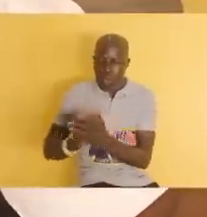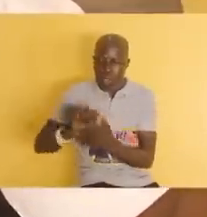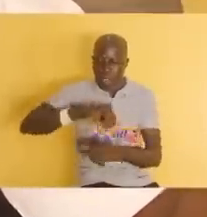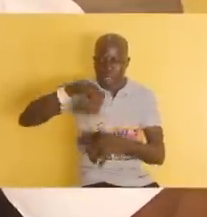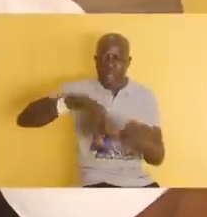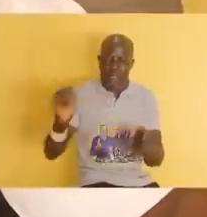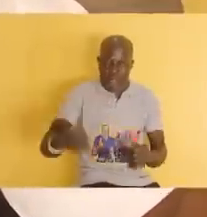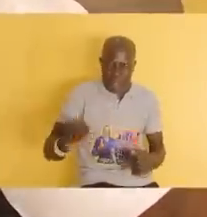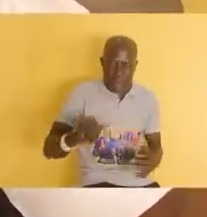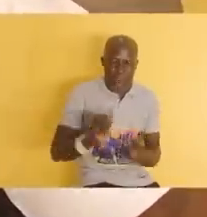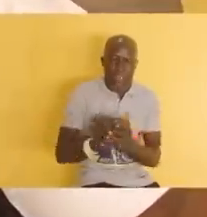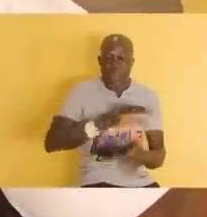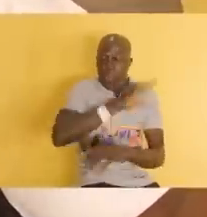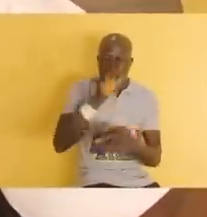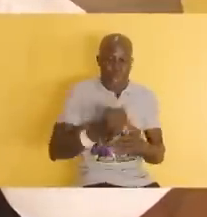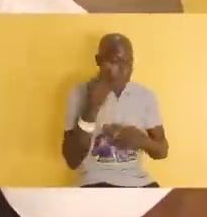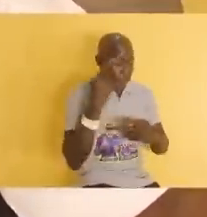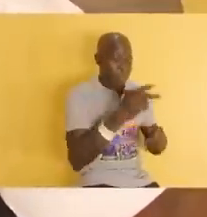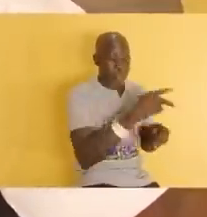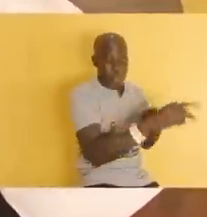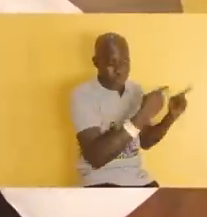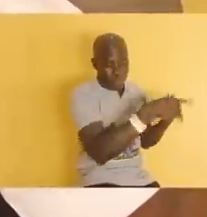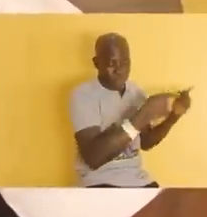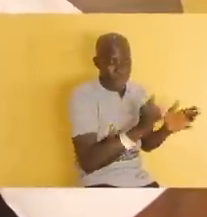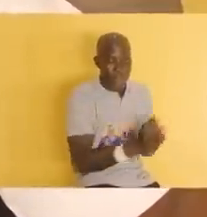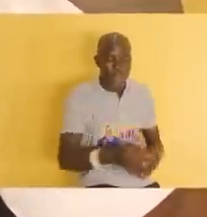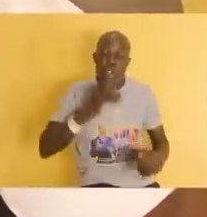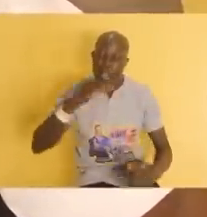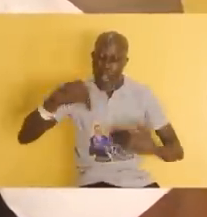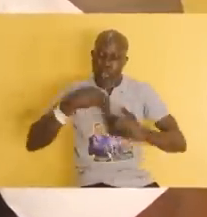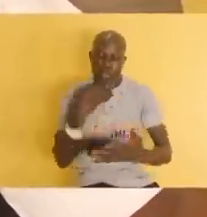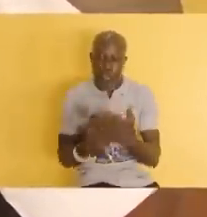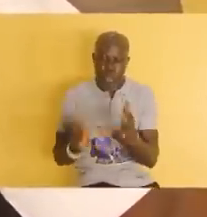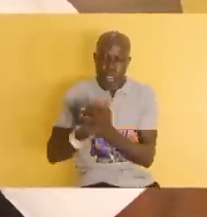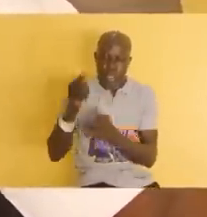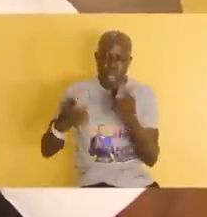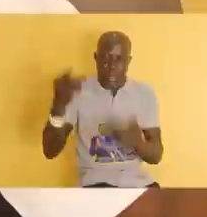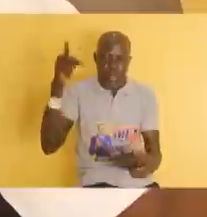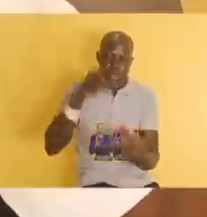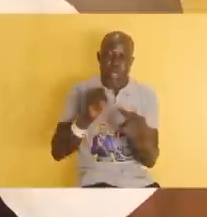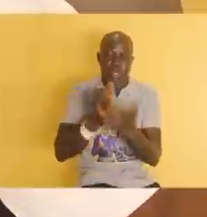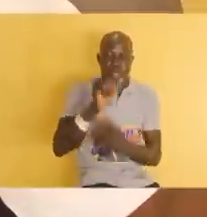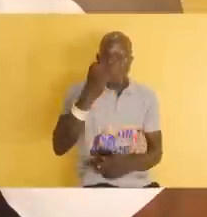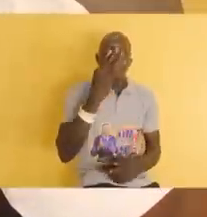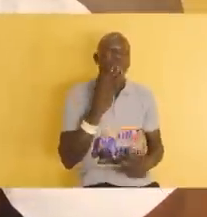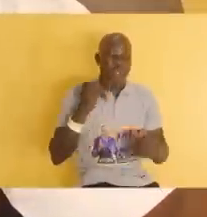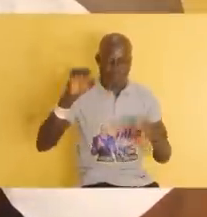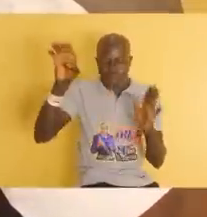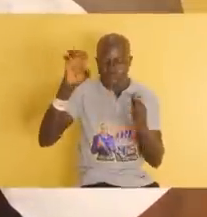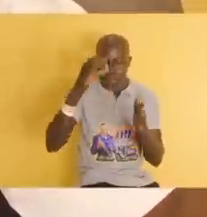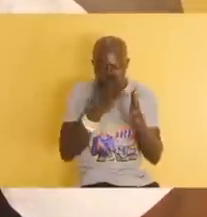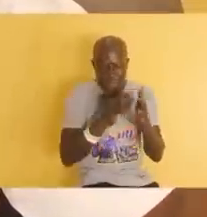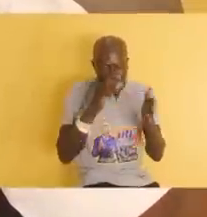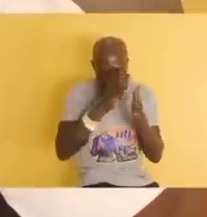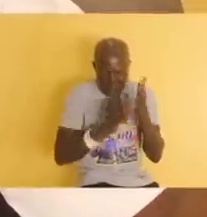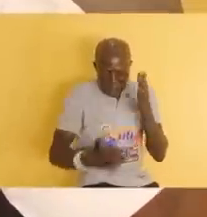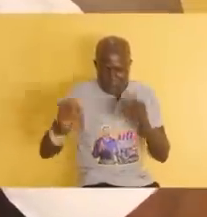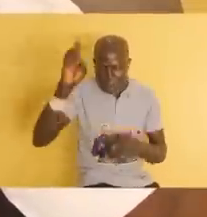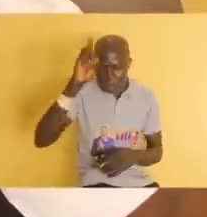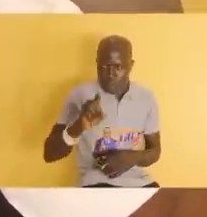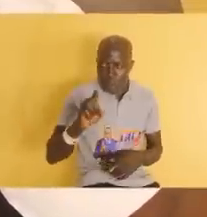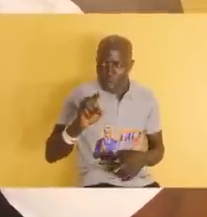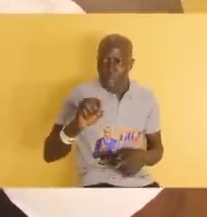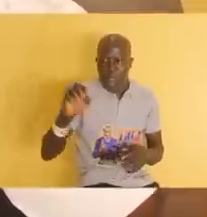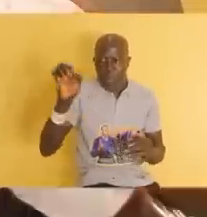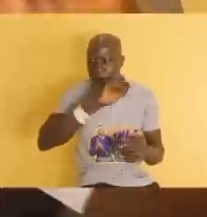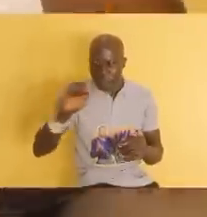bene yes vi foju ka woli says the prophet only set to say all the great the book of Hebrews ni ori kene chapter 1 say